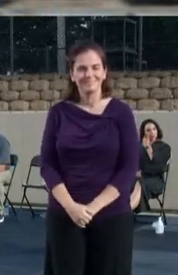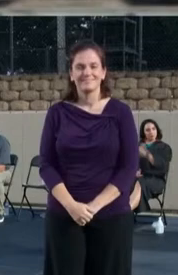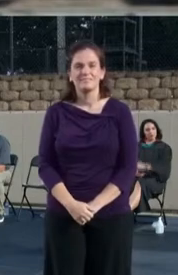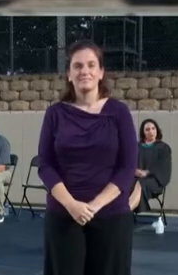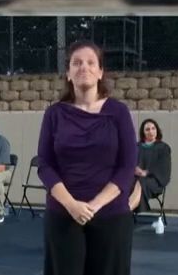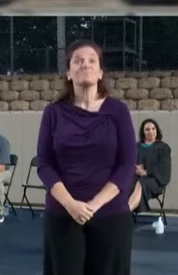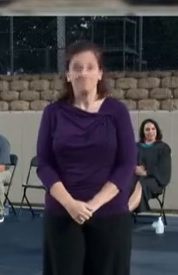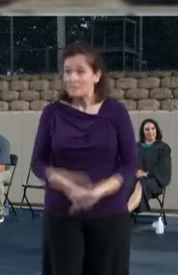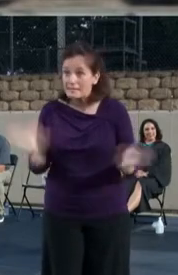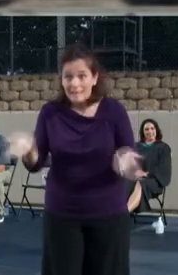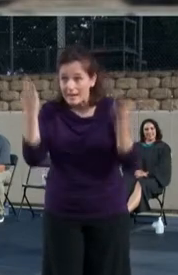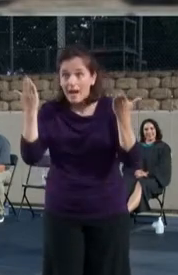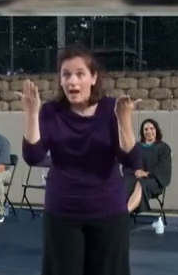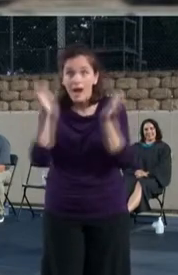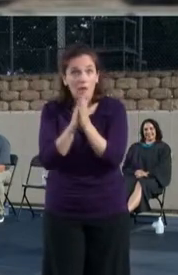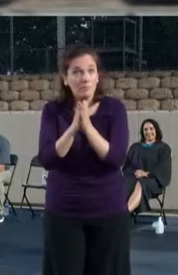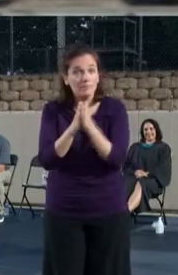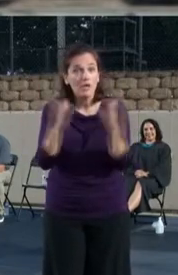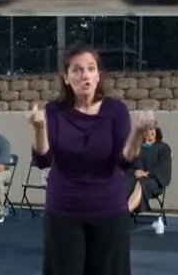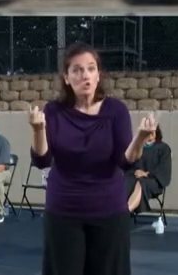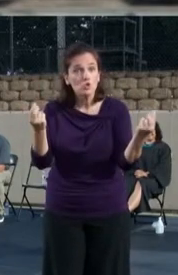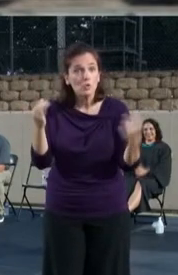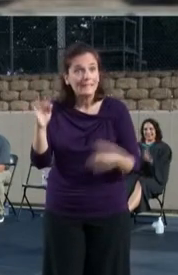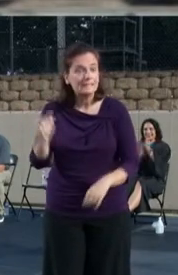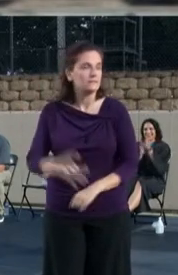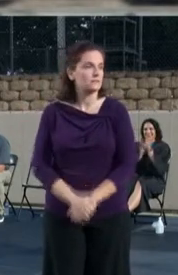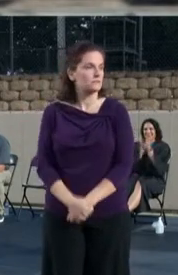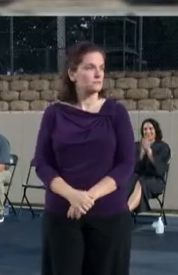All right, stand up, guys. Let's do this.